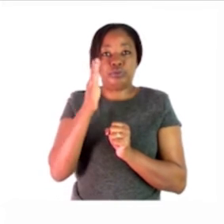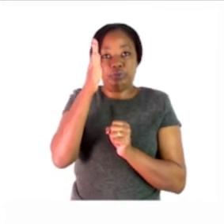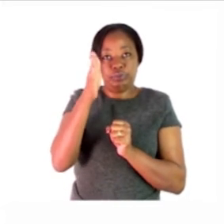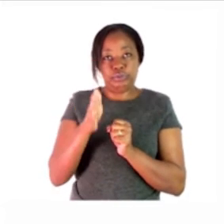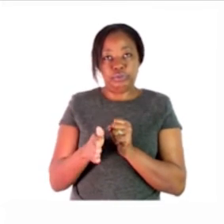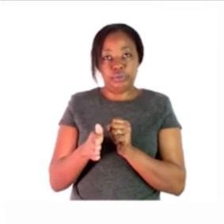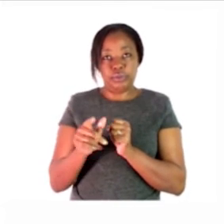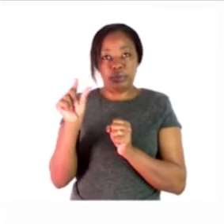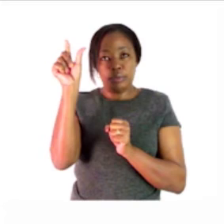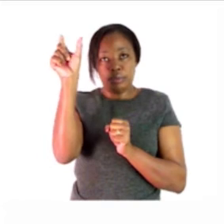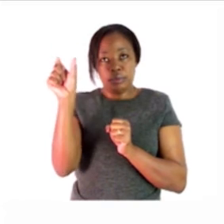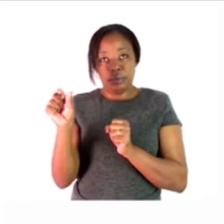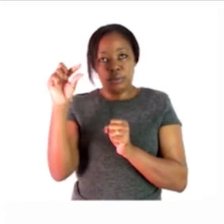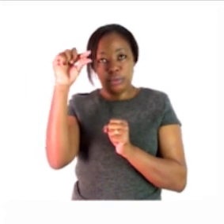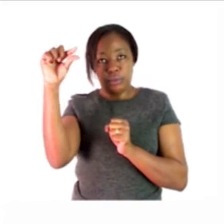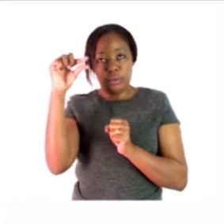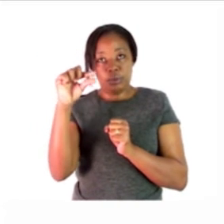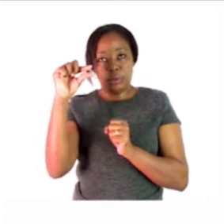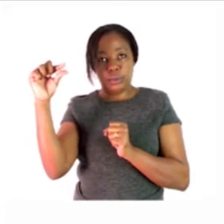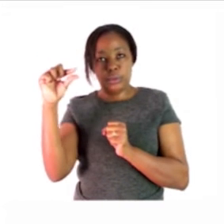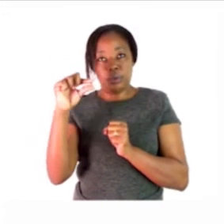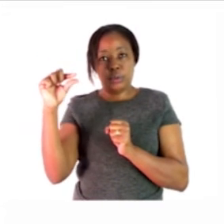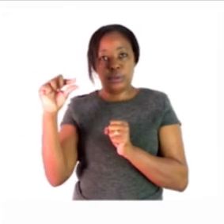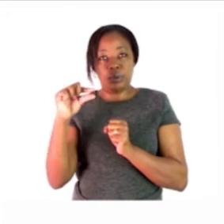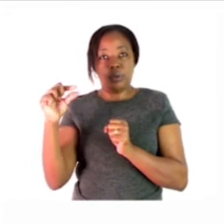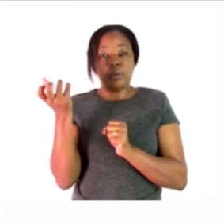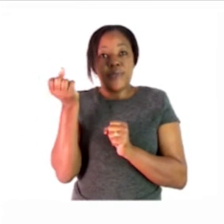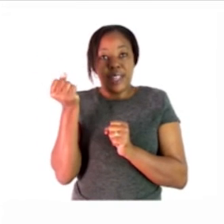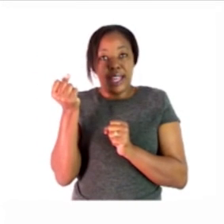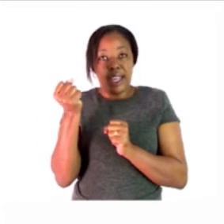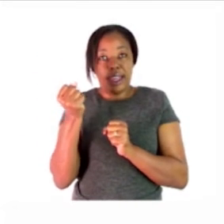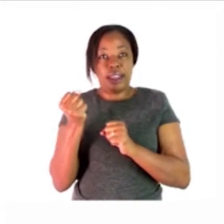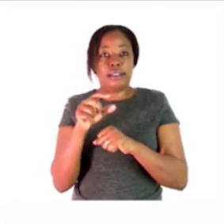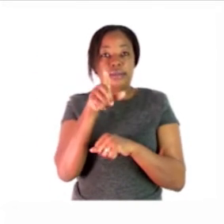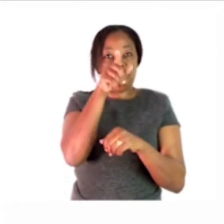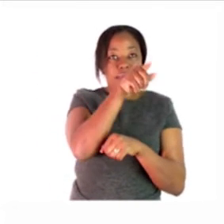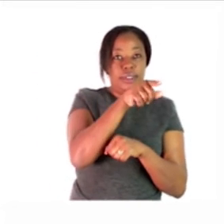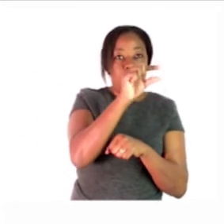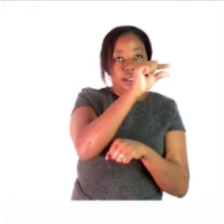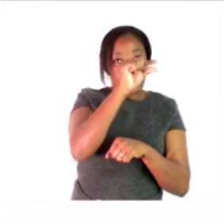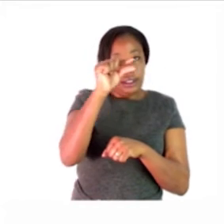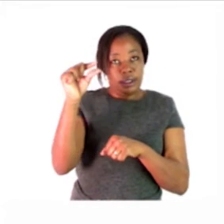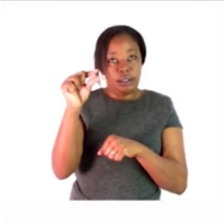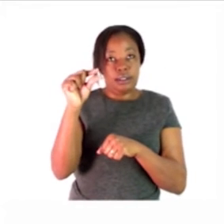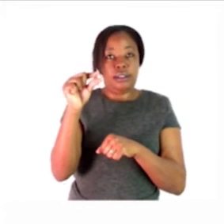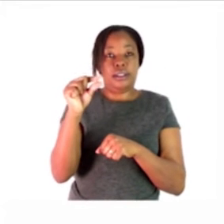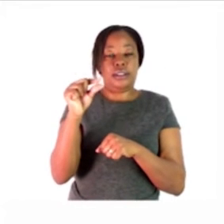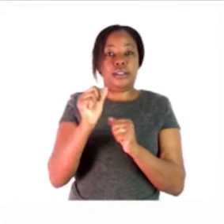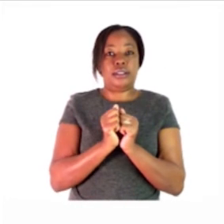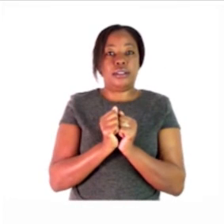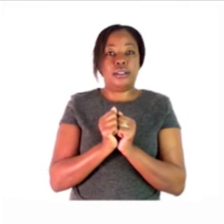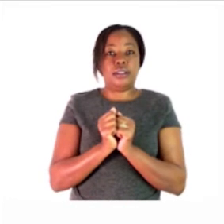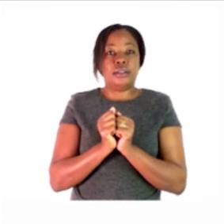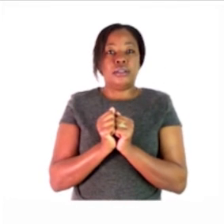our sentences here, and they are words which we are given on the right column there.